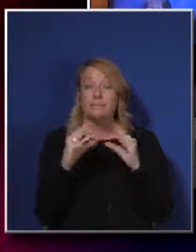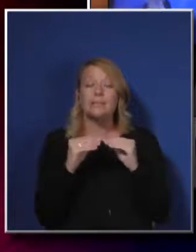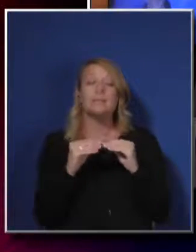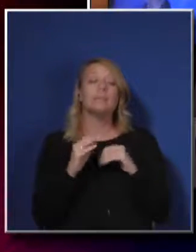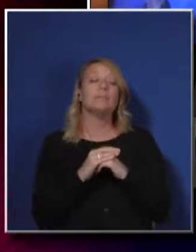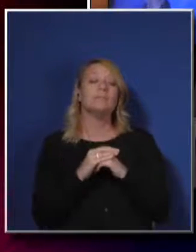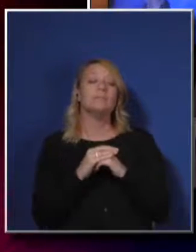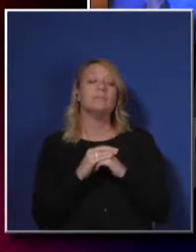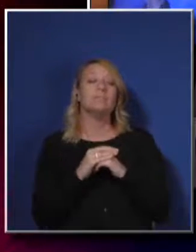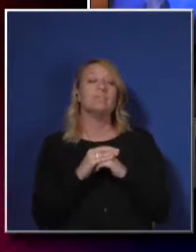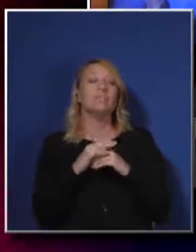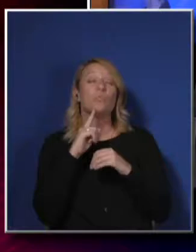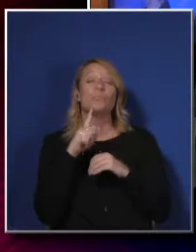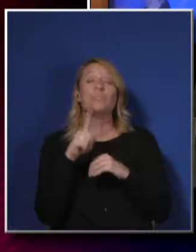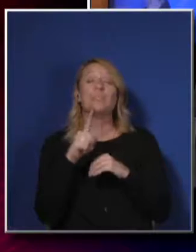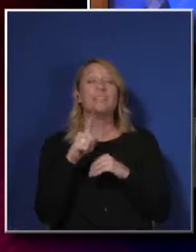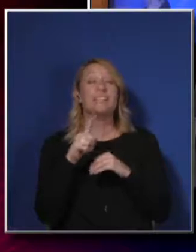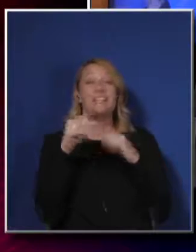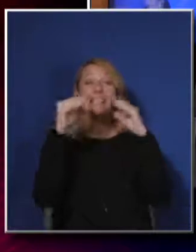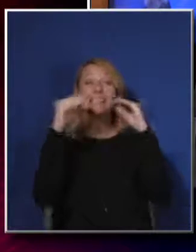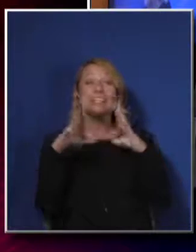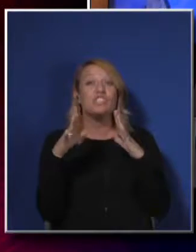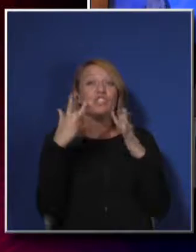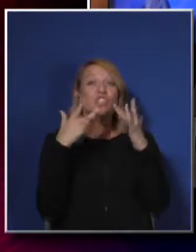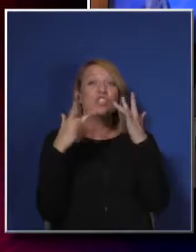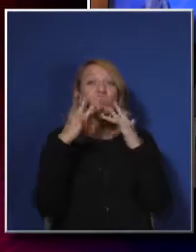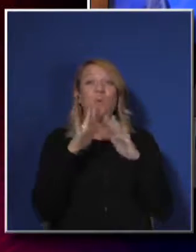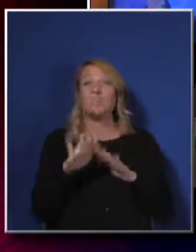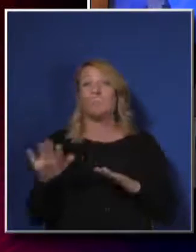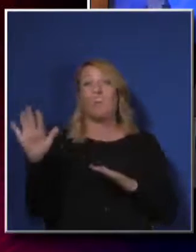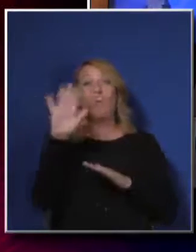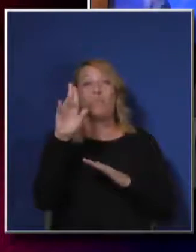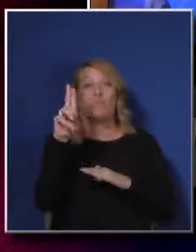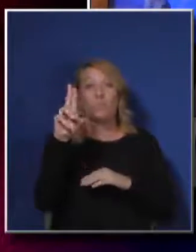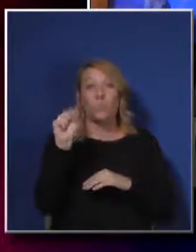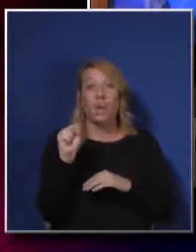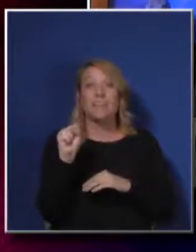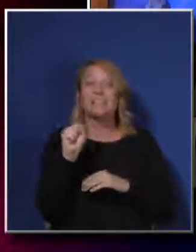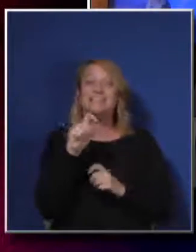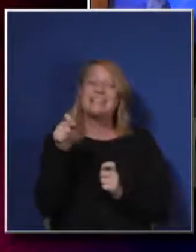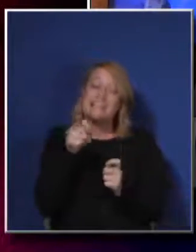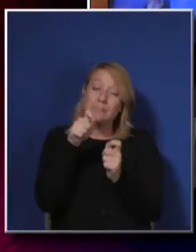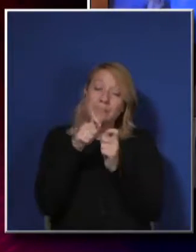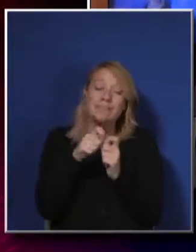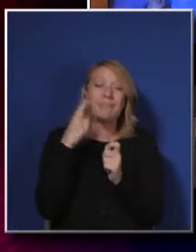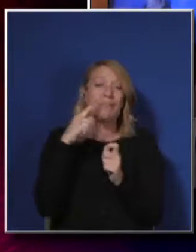national shortage of teachers, especially teachers of special